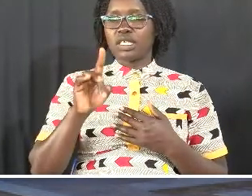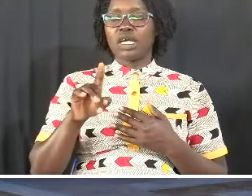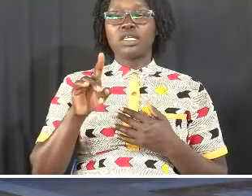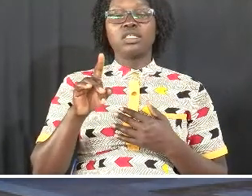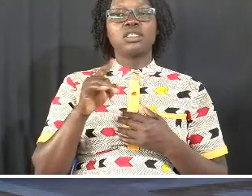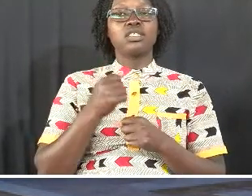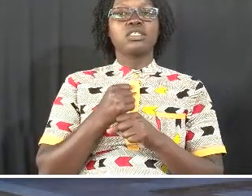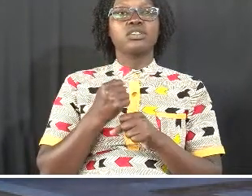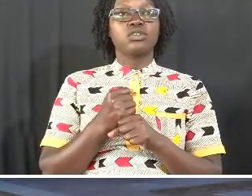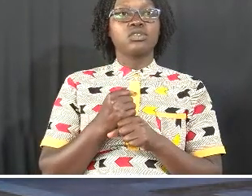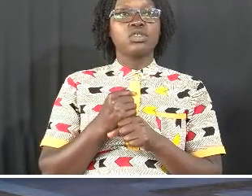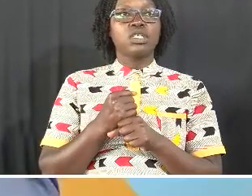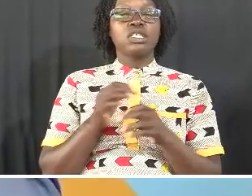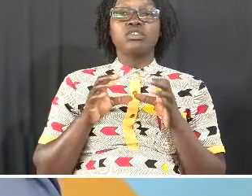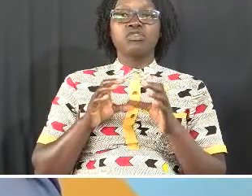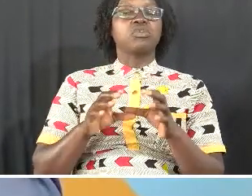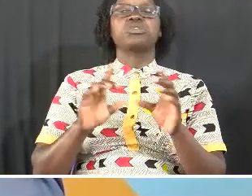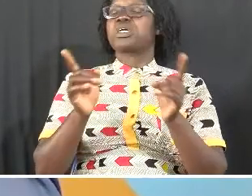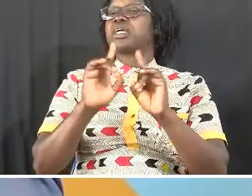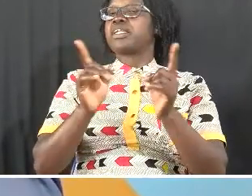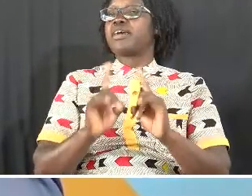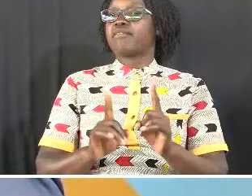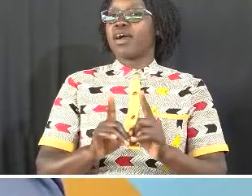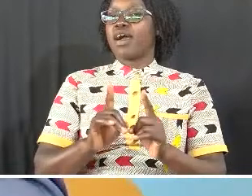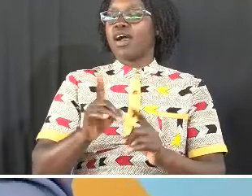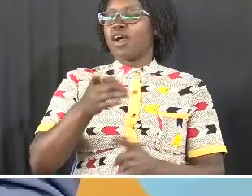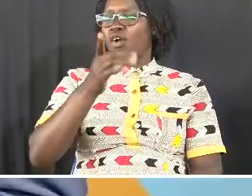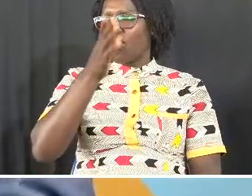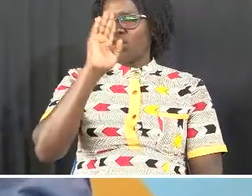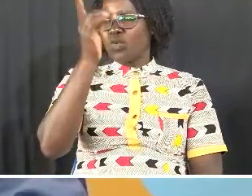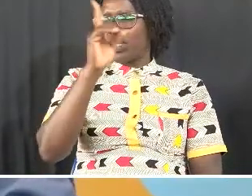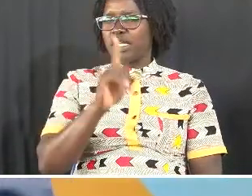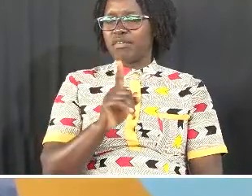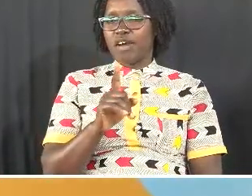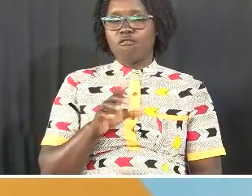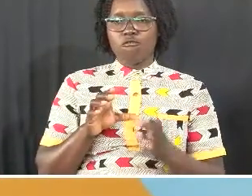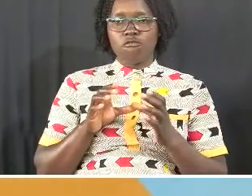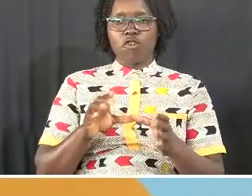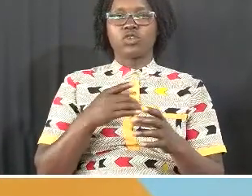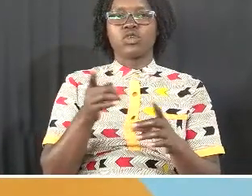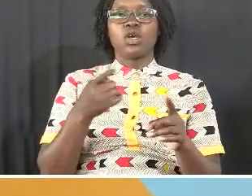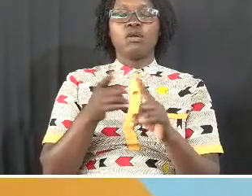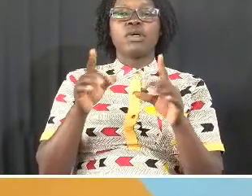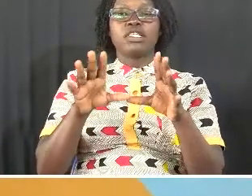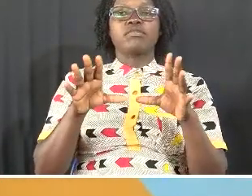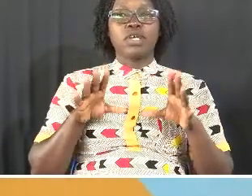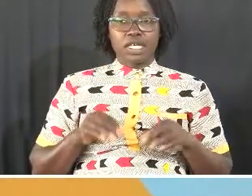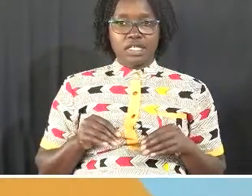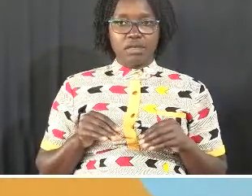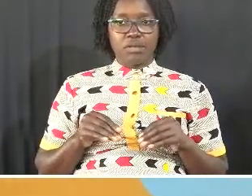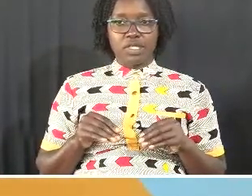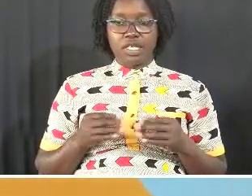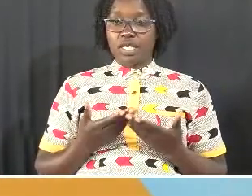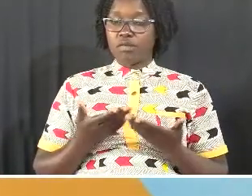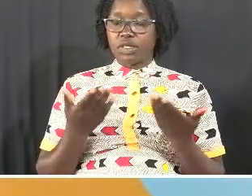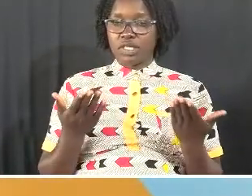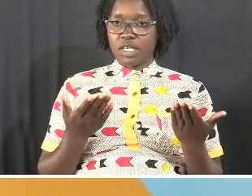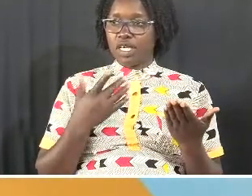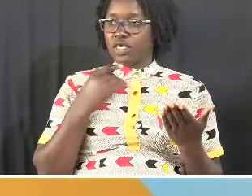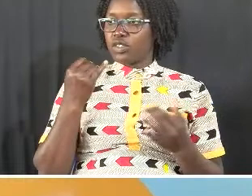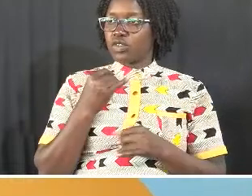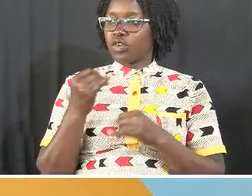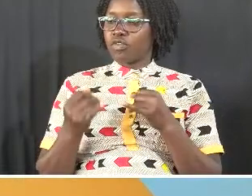That thing is to force you to accept. That he will not do. But if you accept, he will help. So